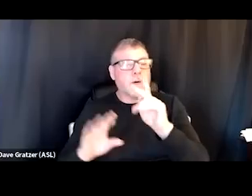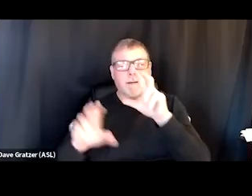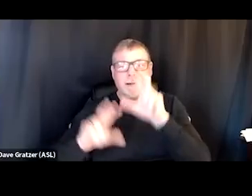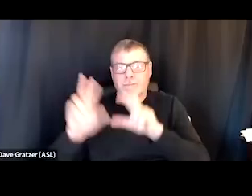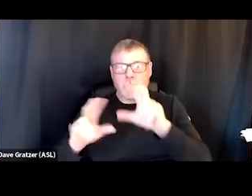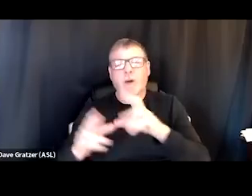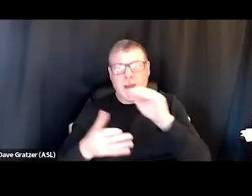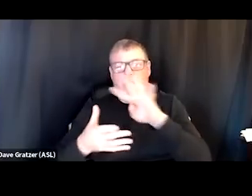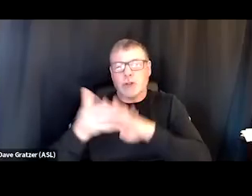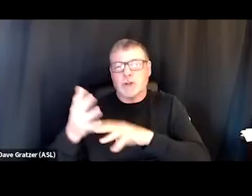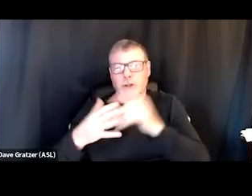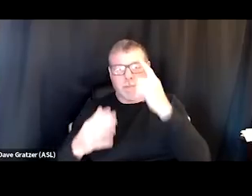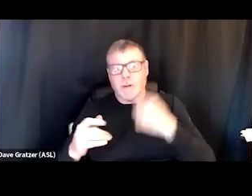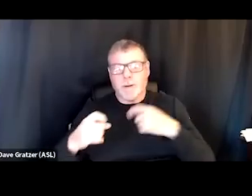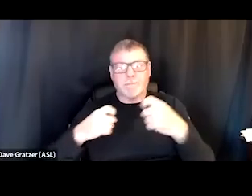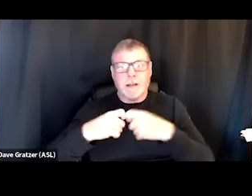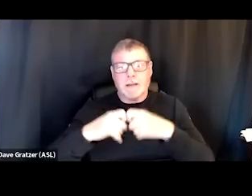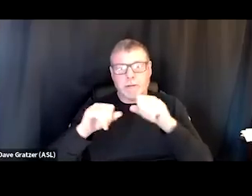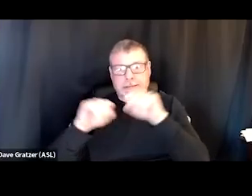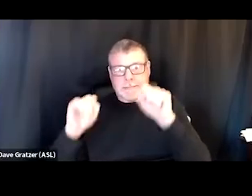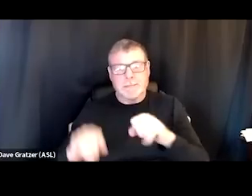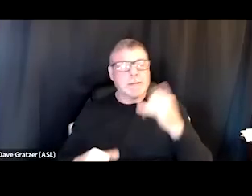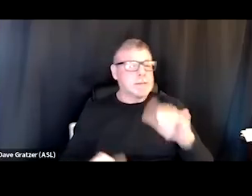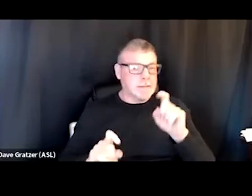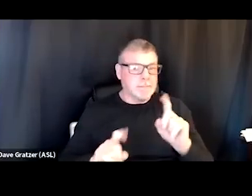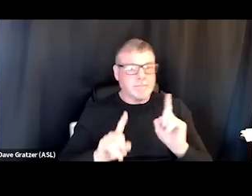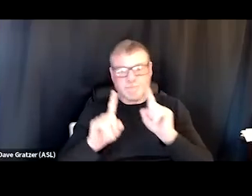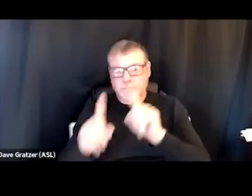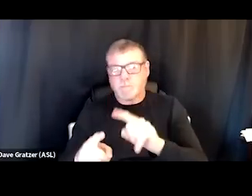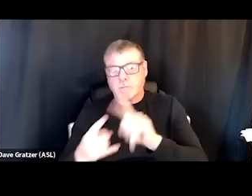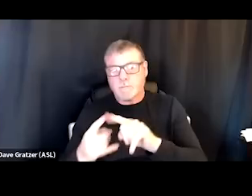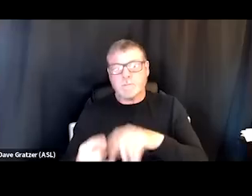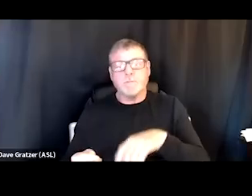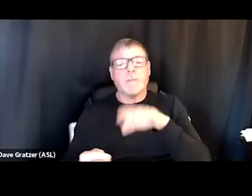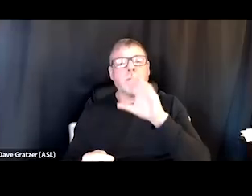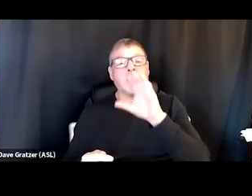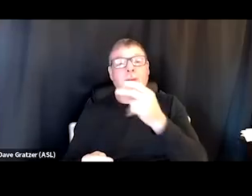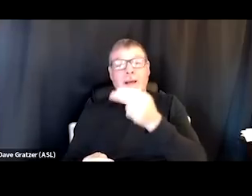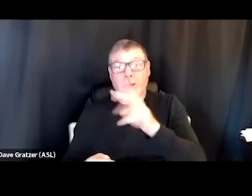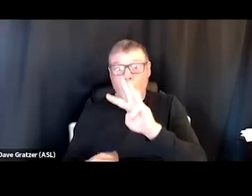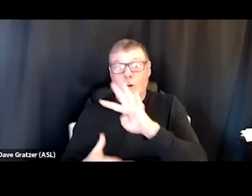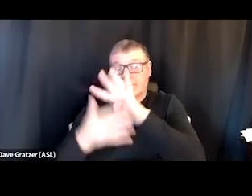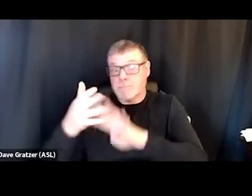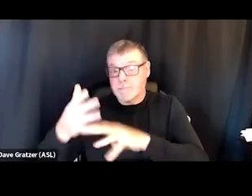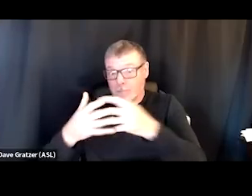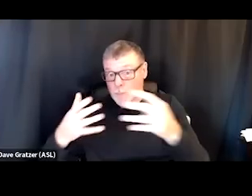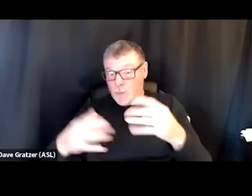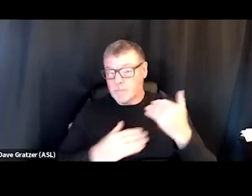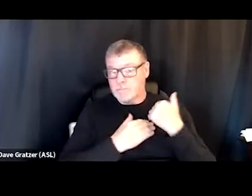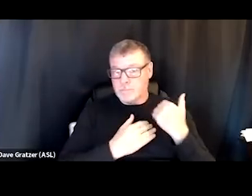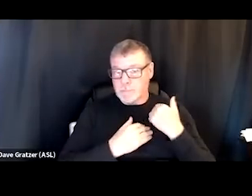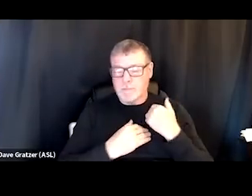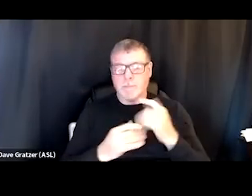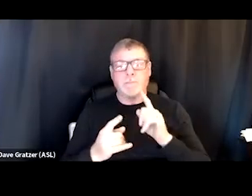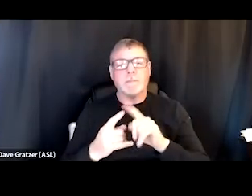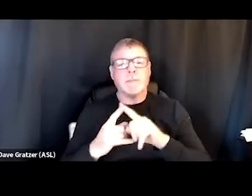charting, because we are in an electronic system that we still have to come back. The community health workers are in charge of scheduling. They're in charge of